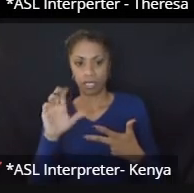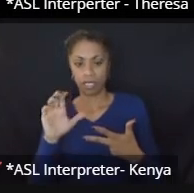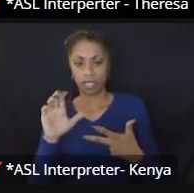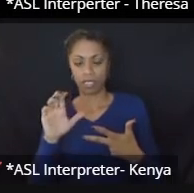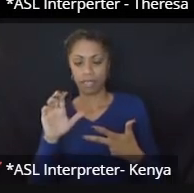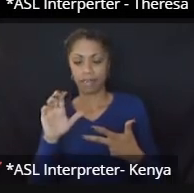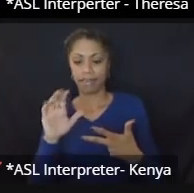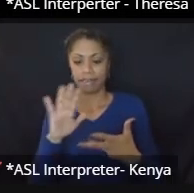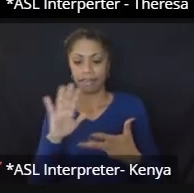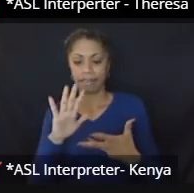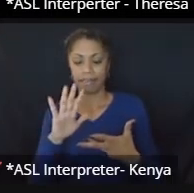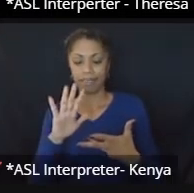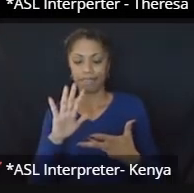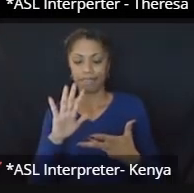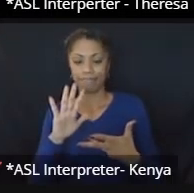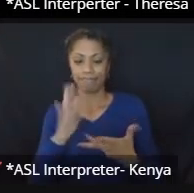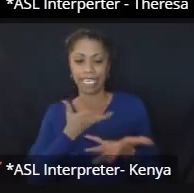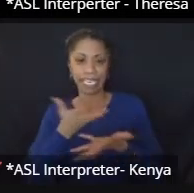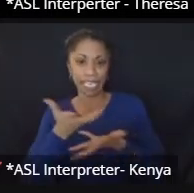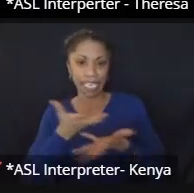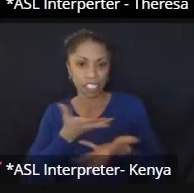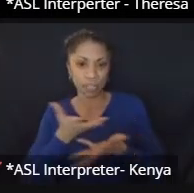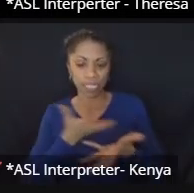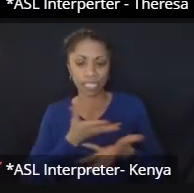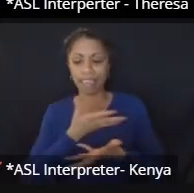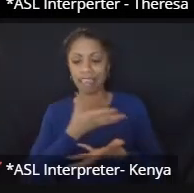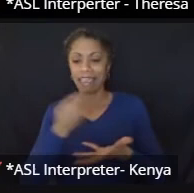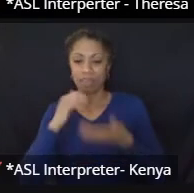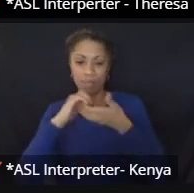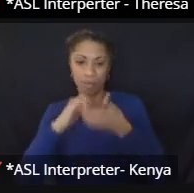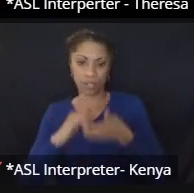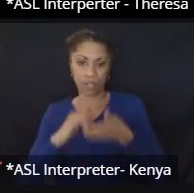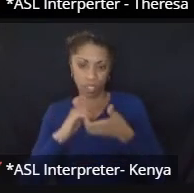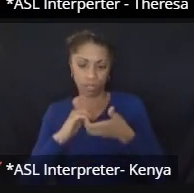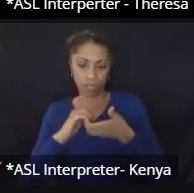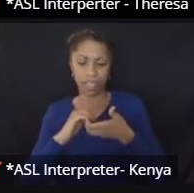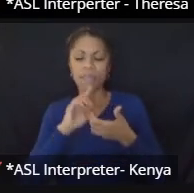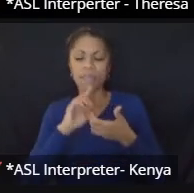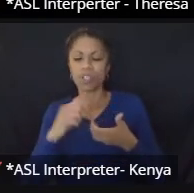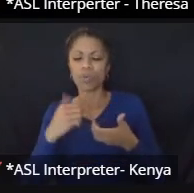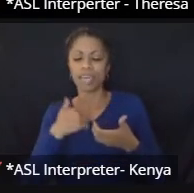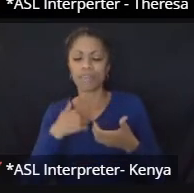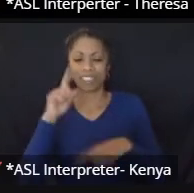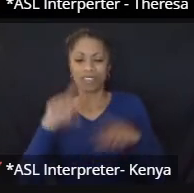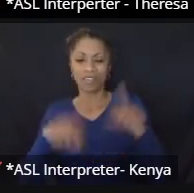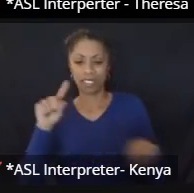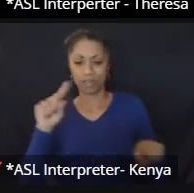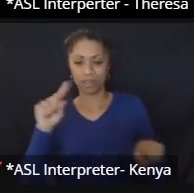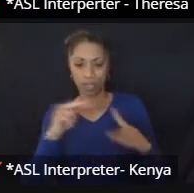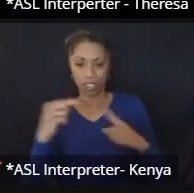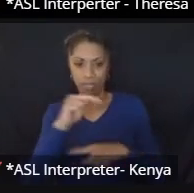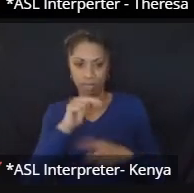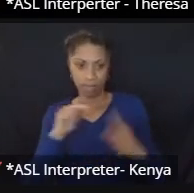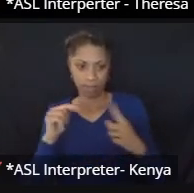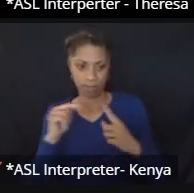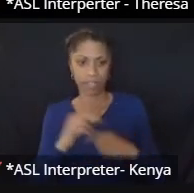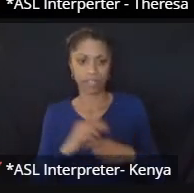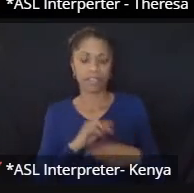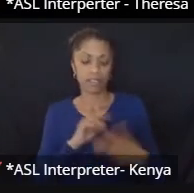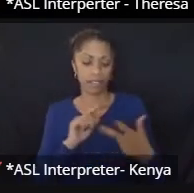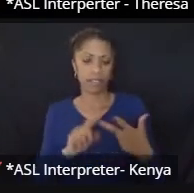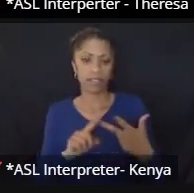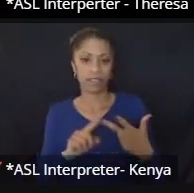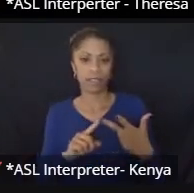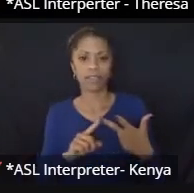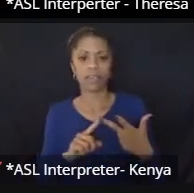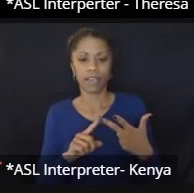stakeholders and really engaging with diverse perspectives. And then operational excellence is one that we've kept in the agency for a few years